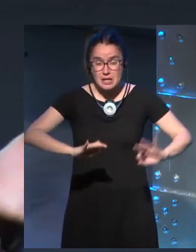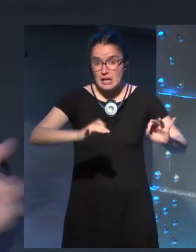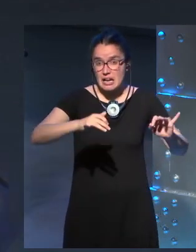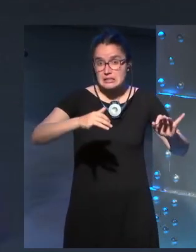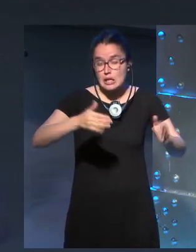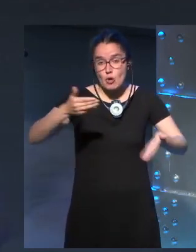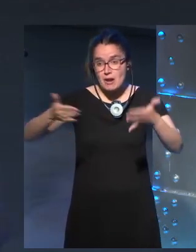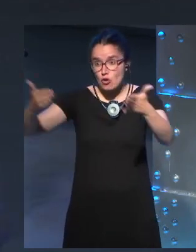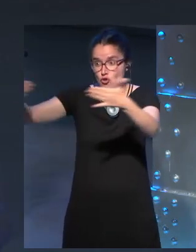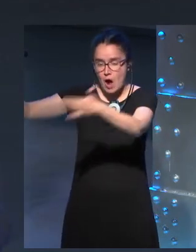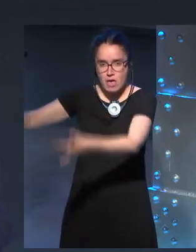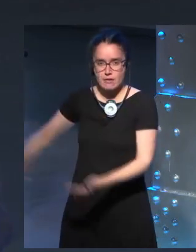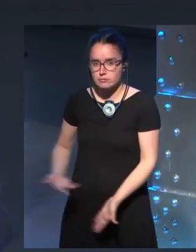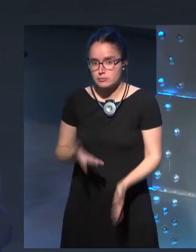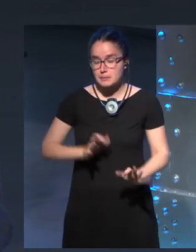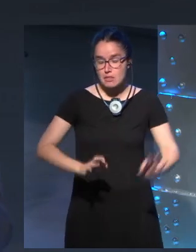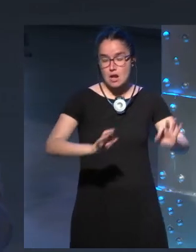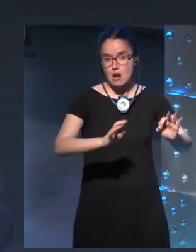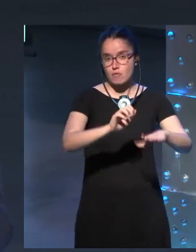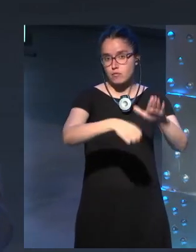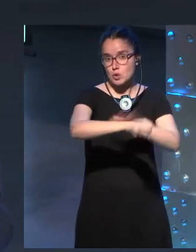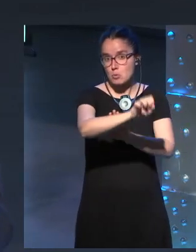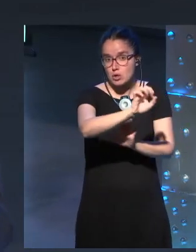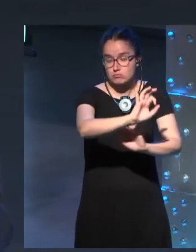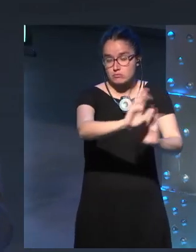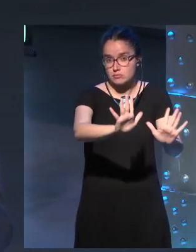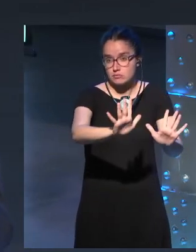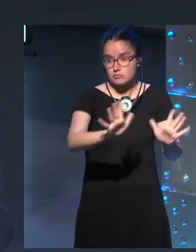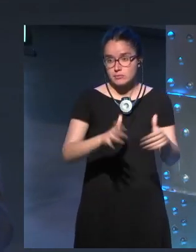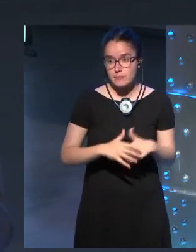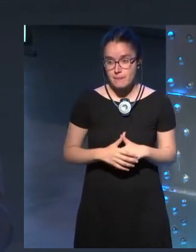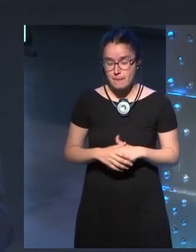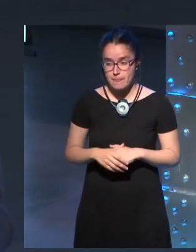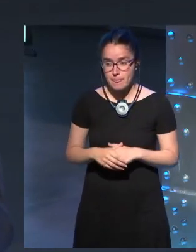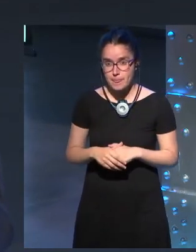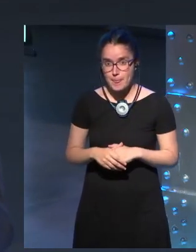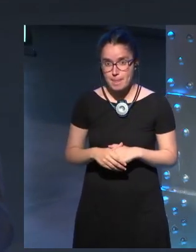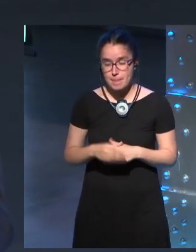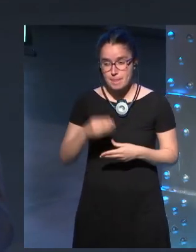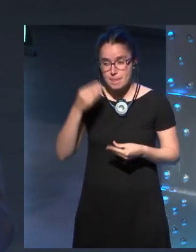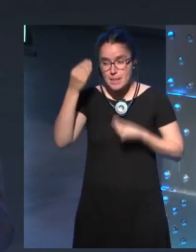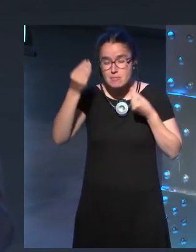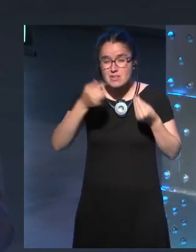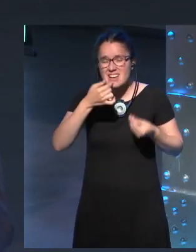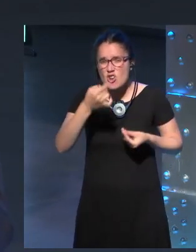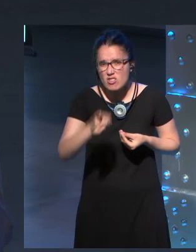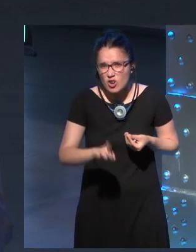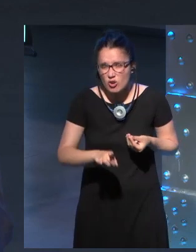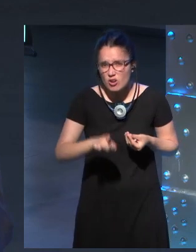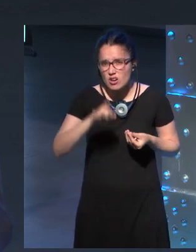football is quite singular and they don't have any comparison to that. So I think it was